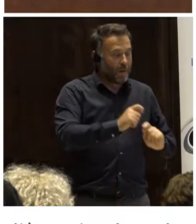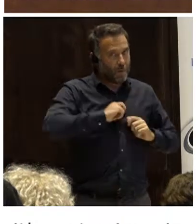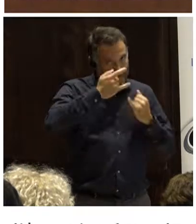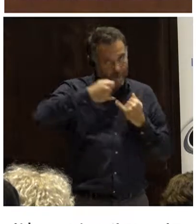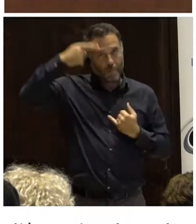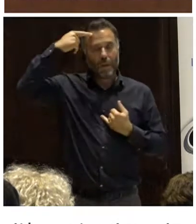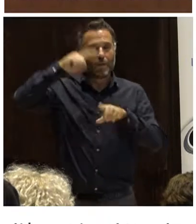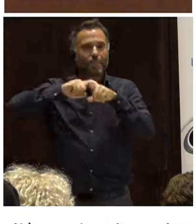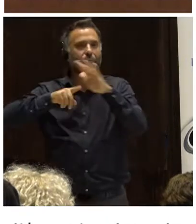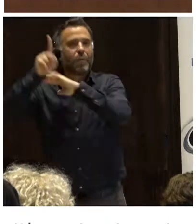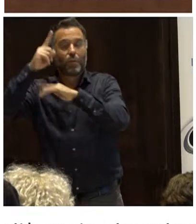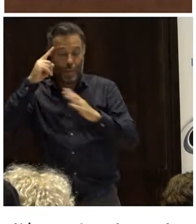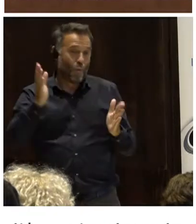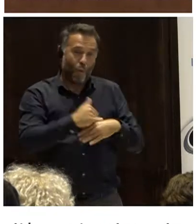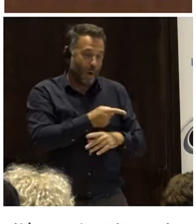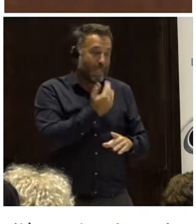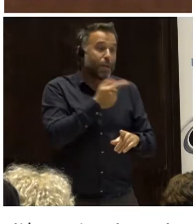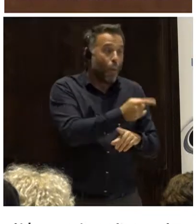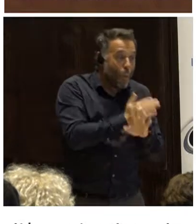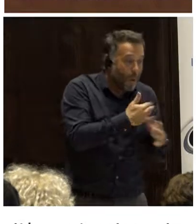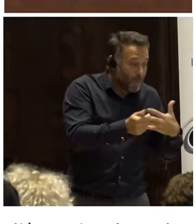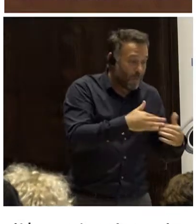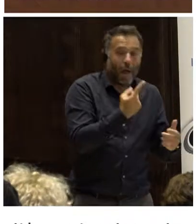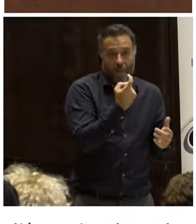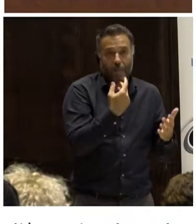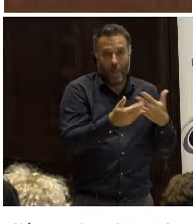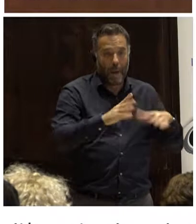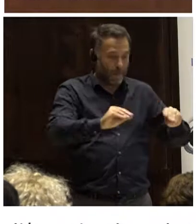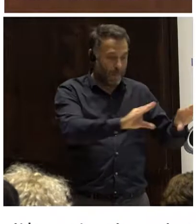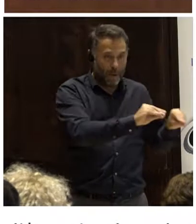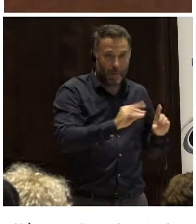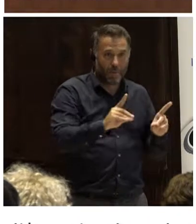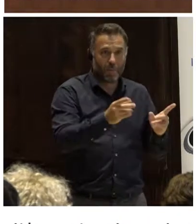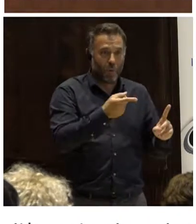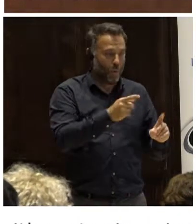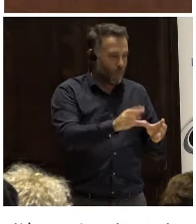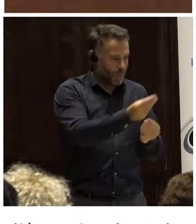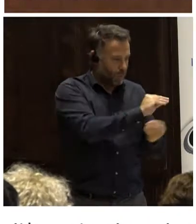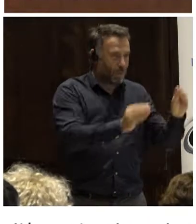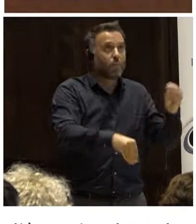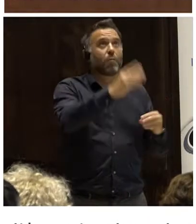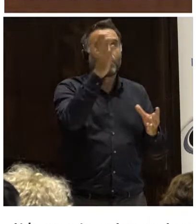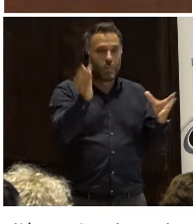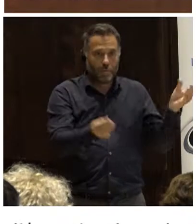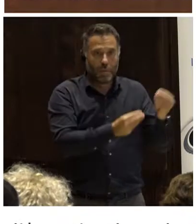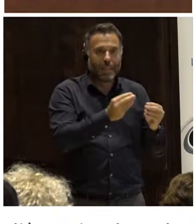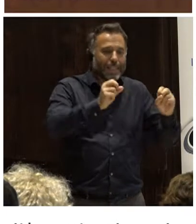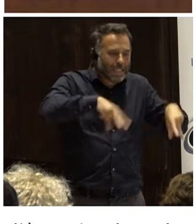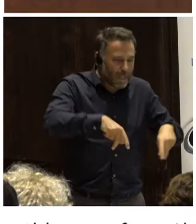example, the way of manipulating things without breaking them,